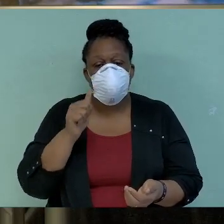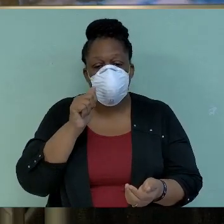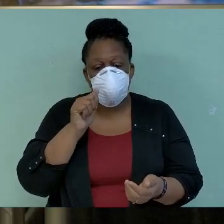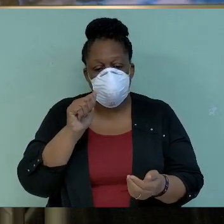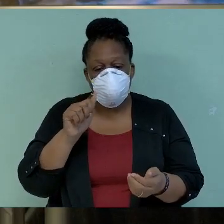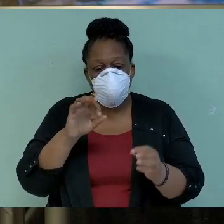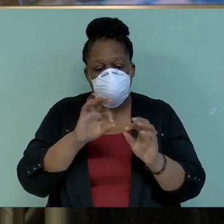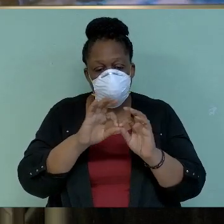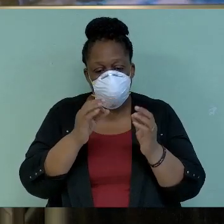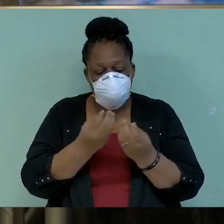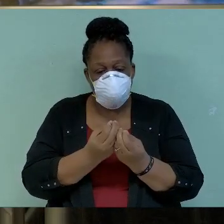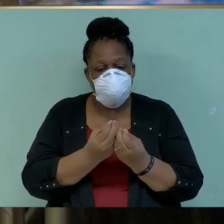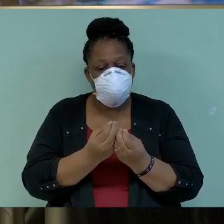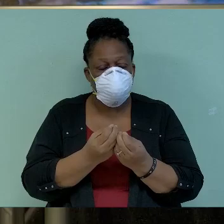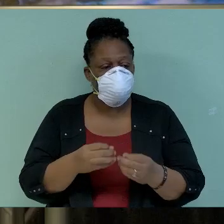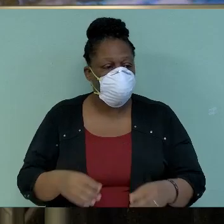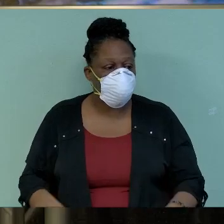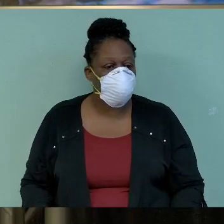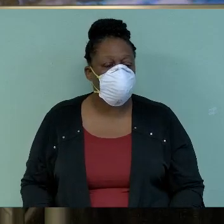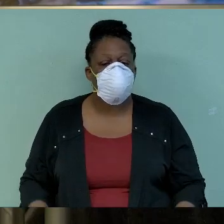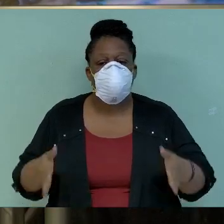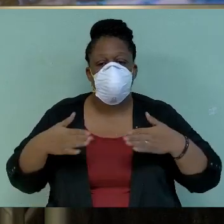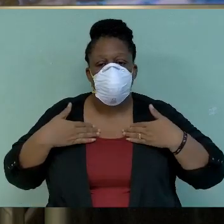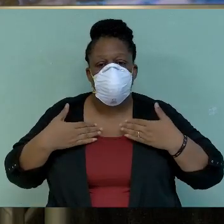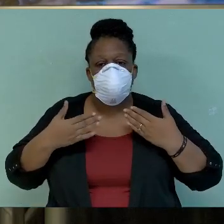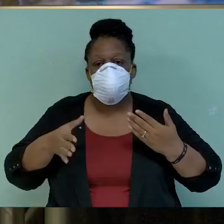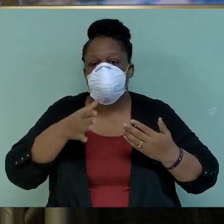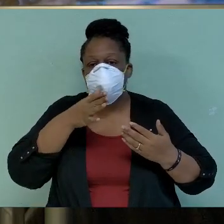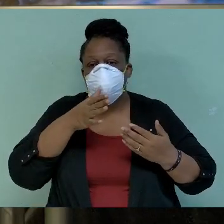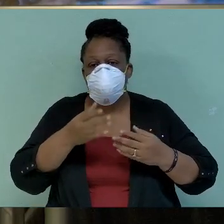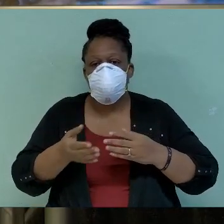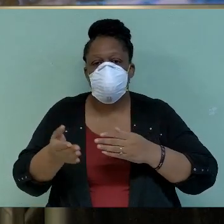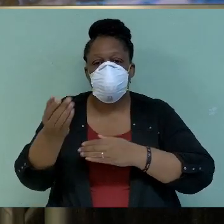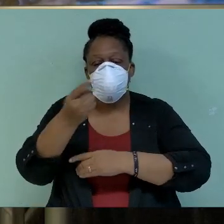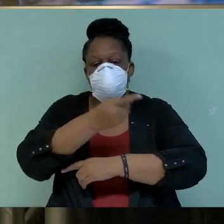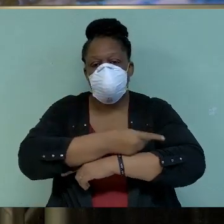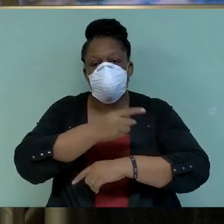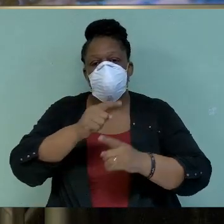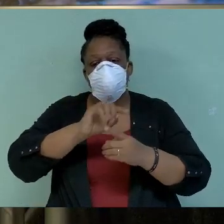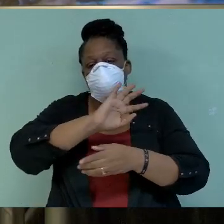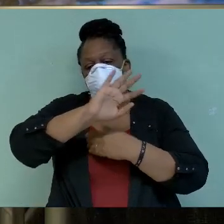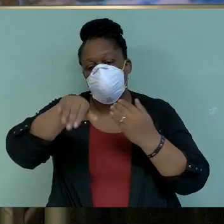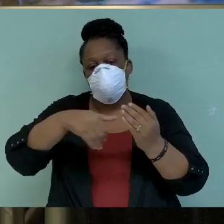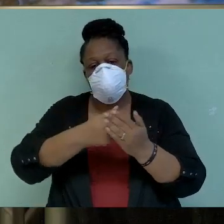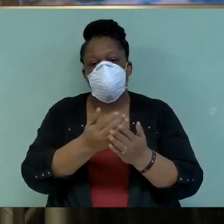our families. Once again, Happy Mother's Day to all mothers. Thank you.